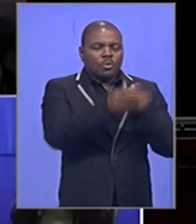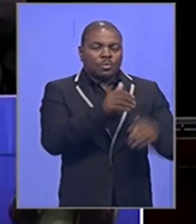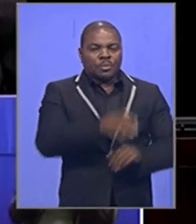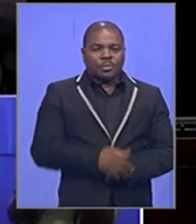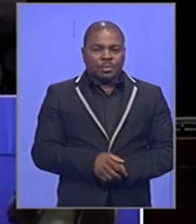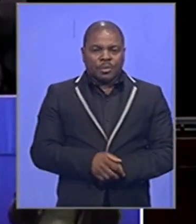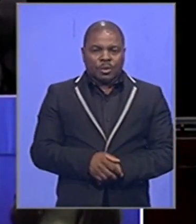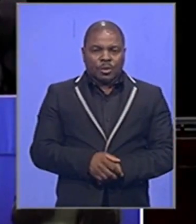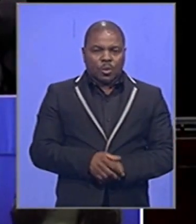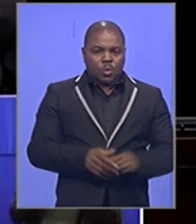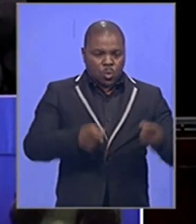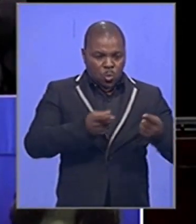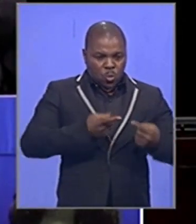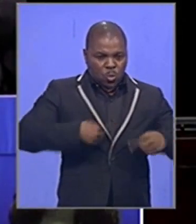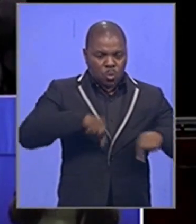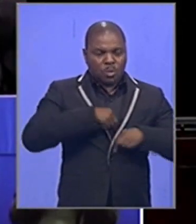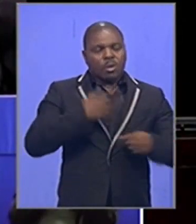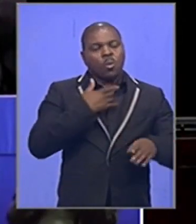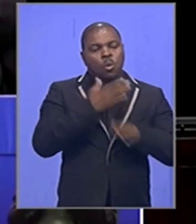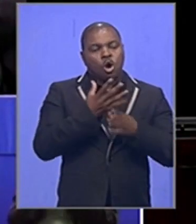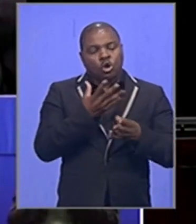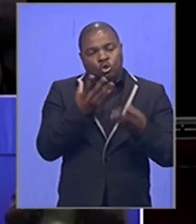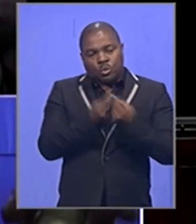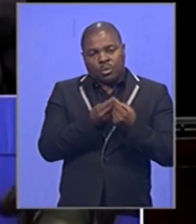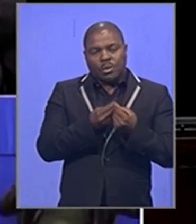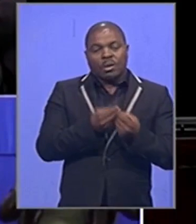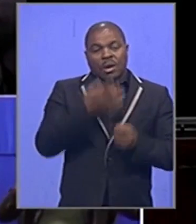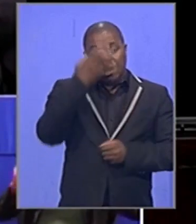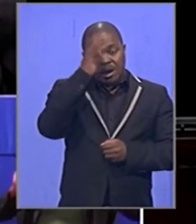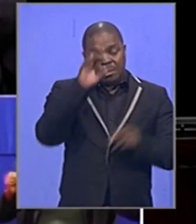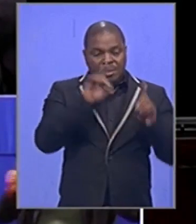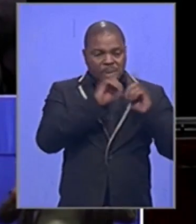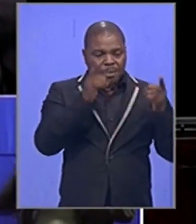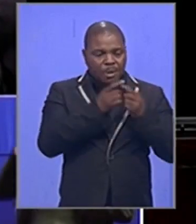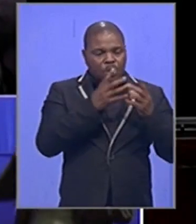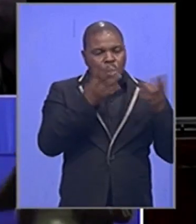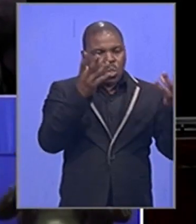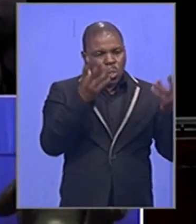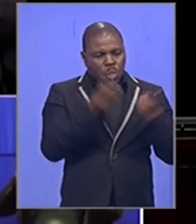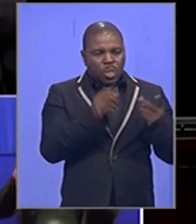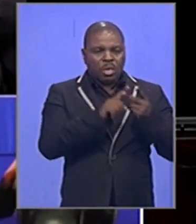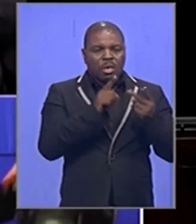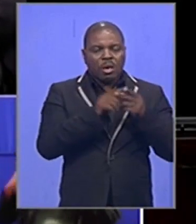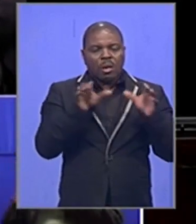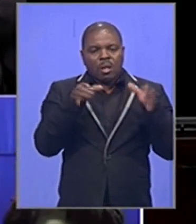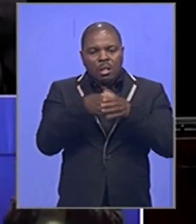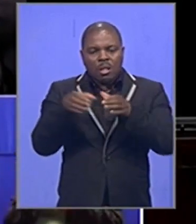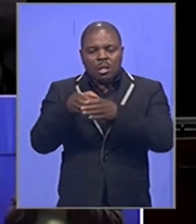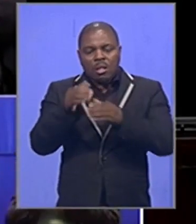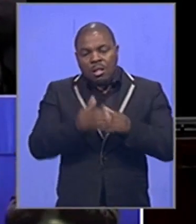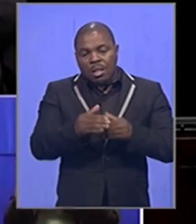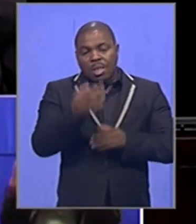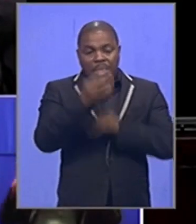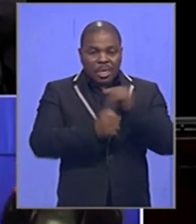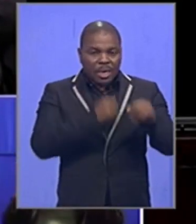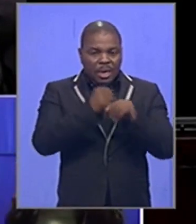together to rationalize government departments, entities and programs over the next 3